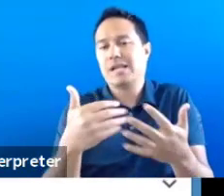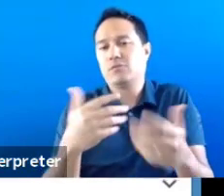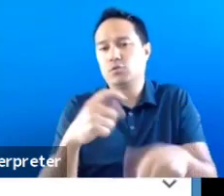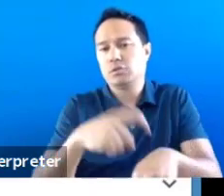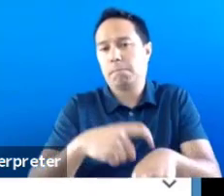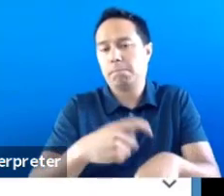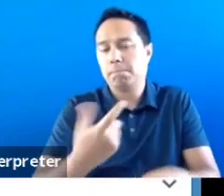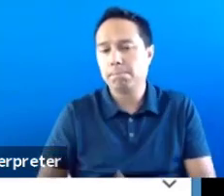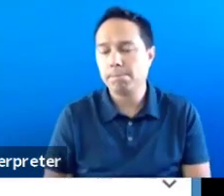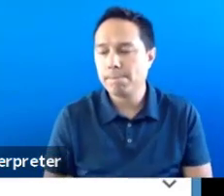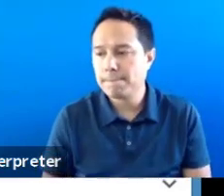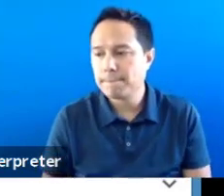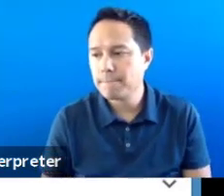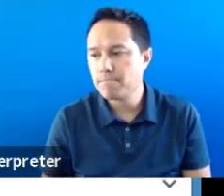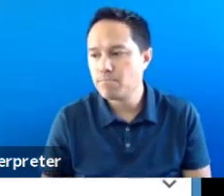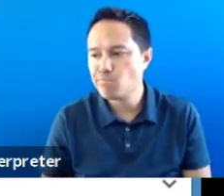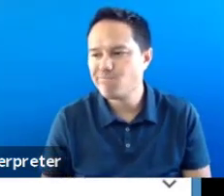Okay.